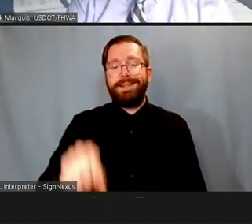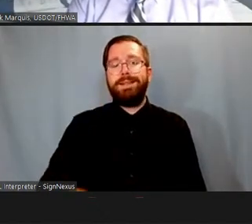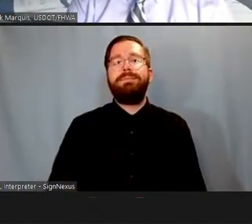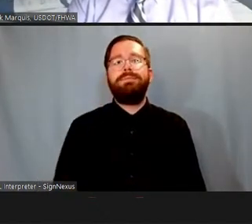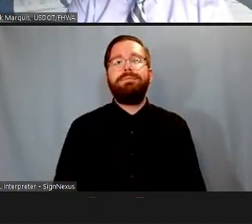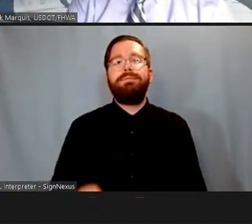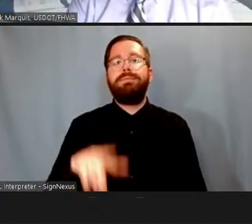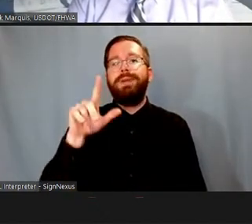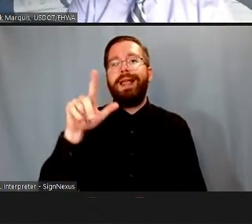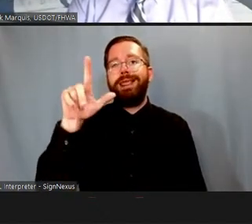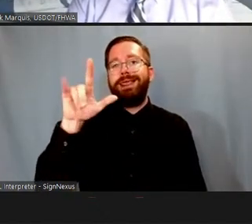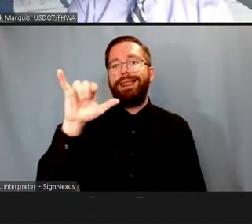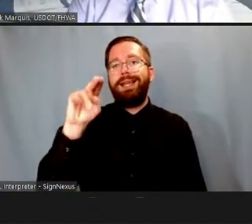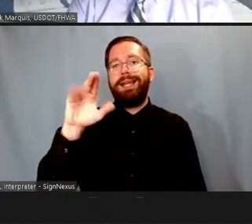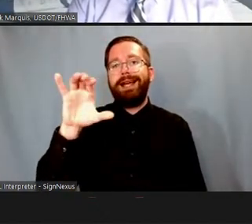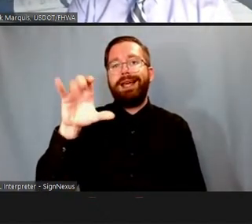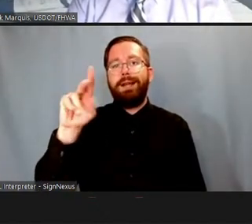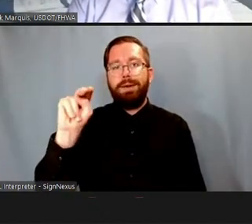lincoln palmer